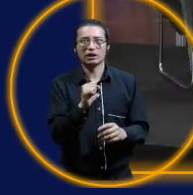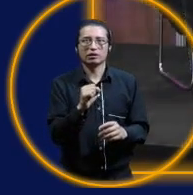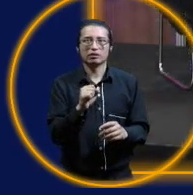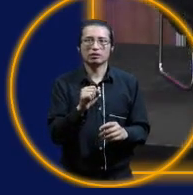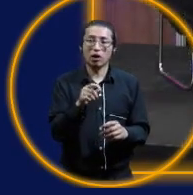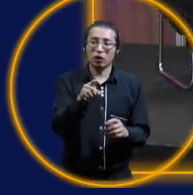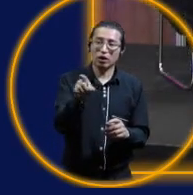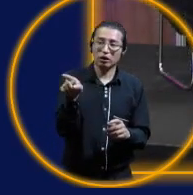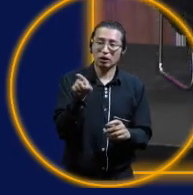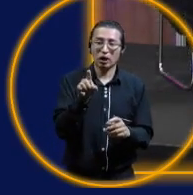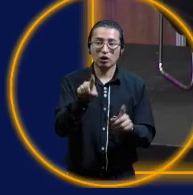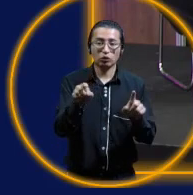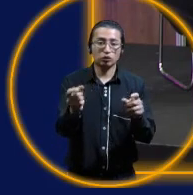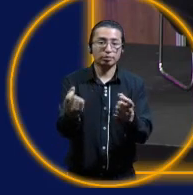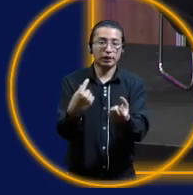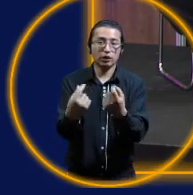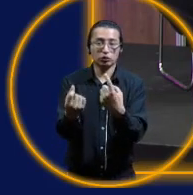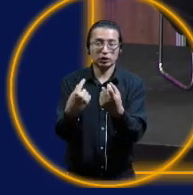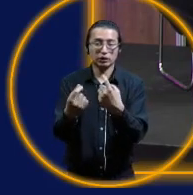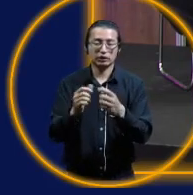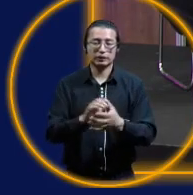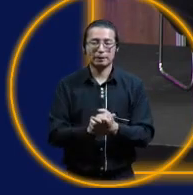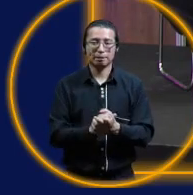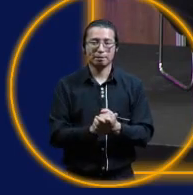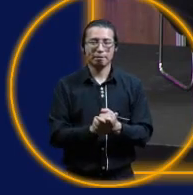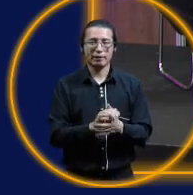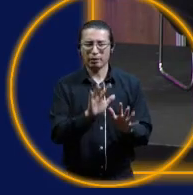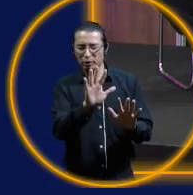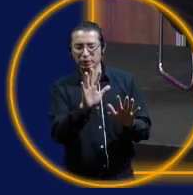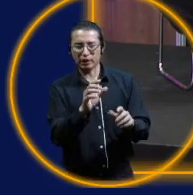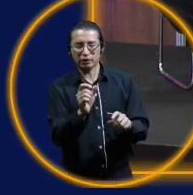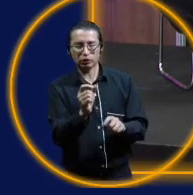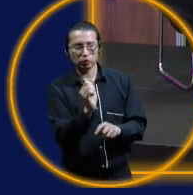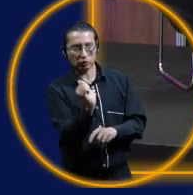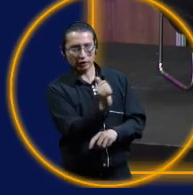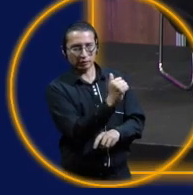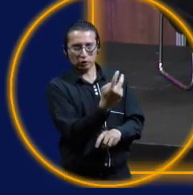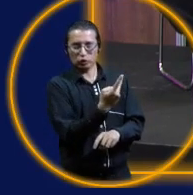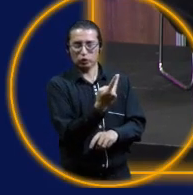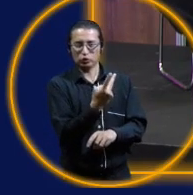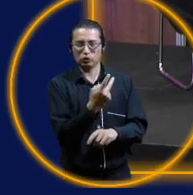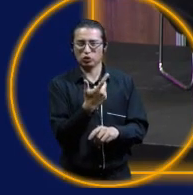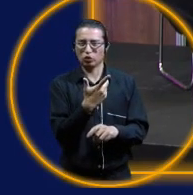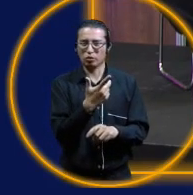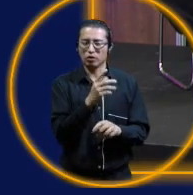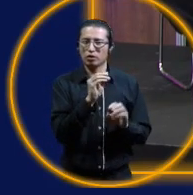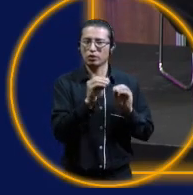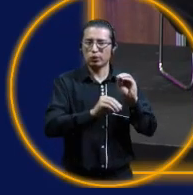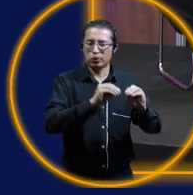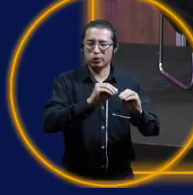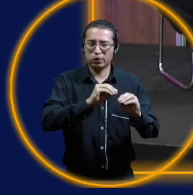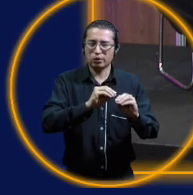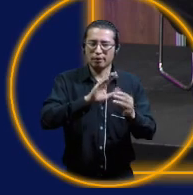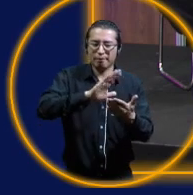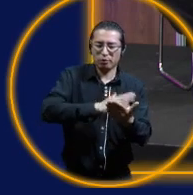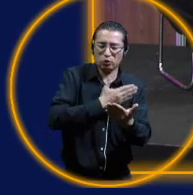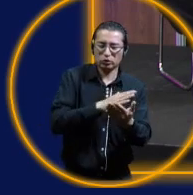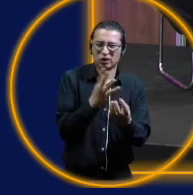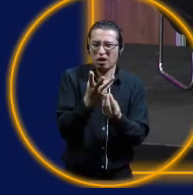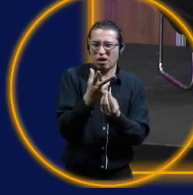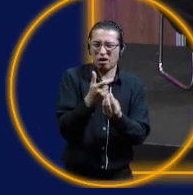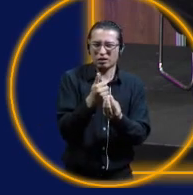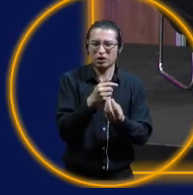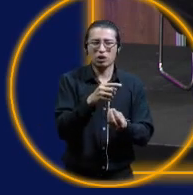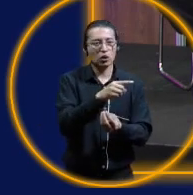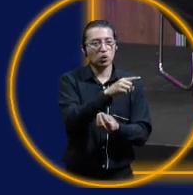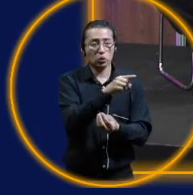before we do that, I wanna ask you, as creators of content, you're also consumers of content, and I